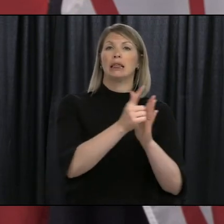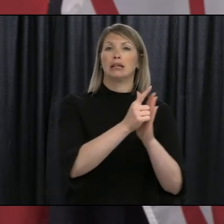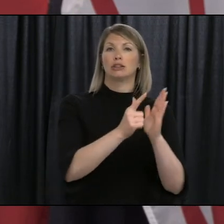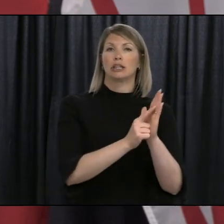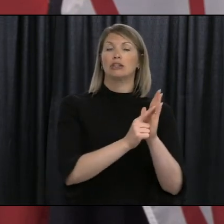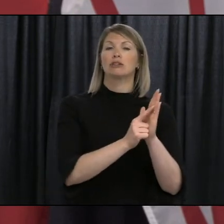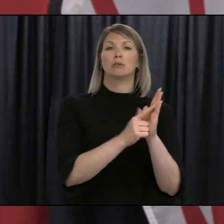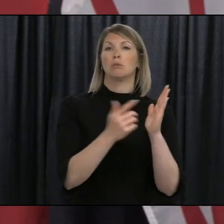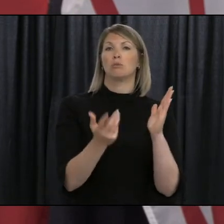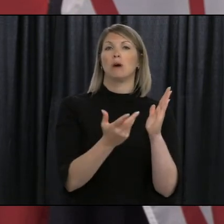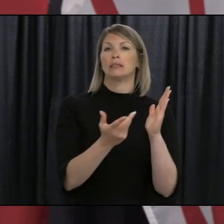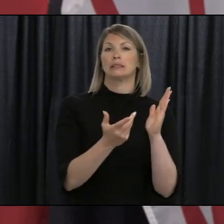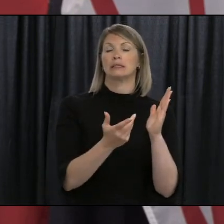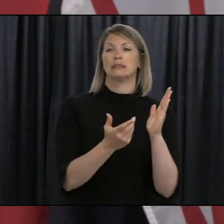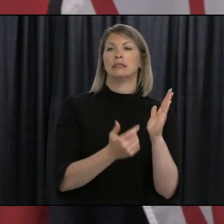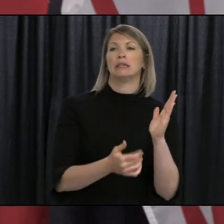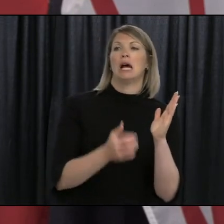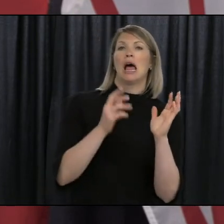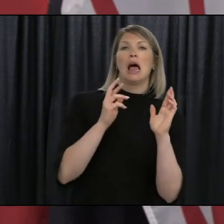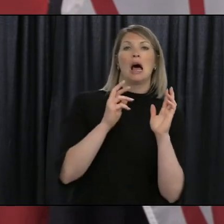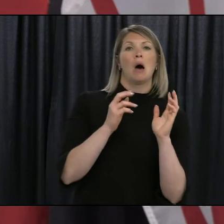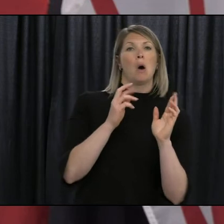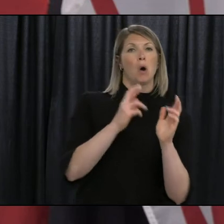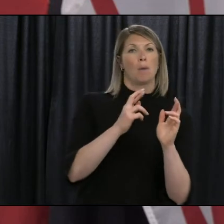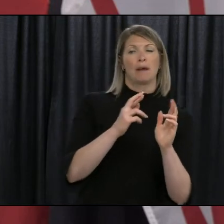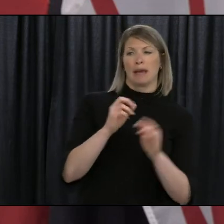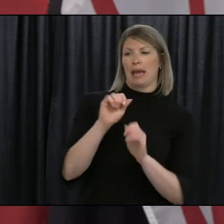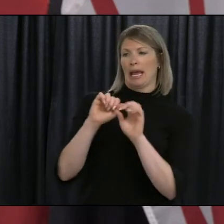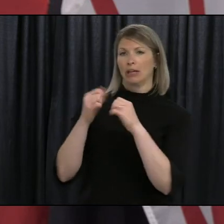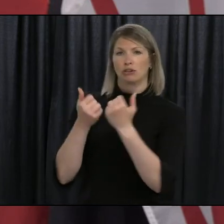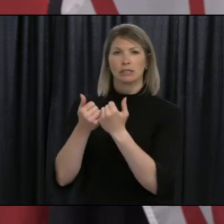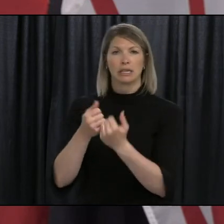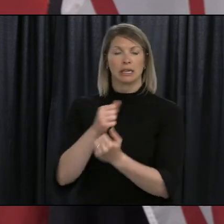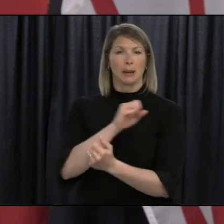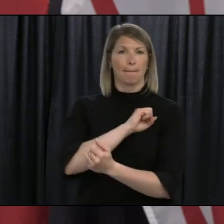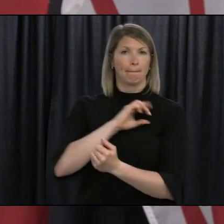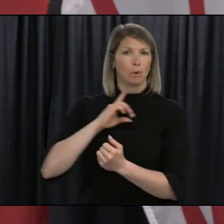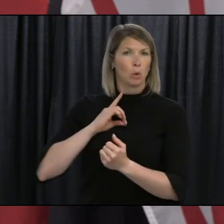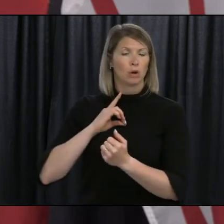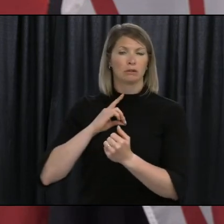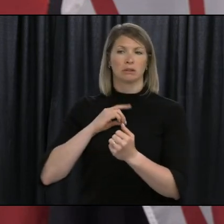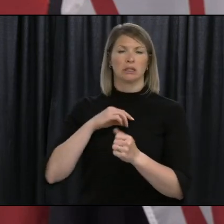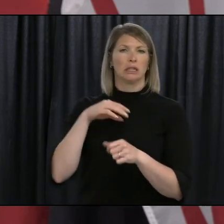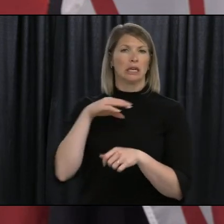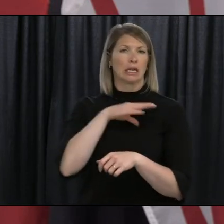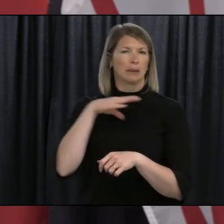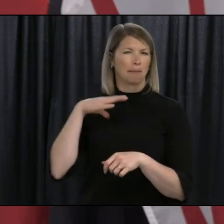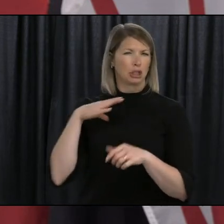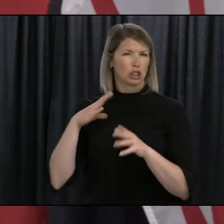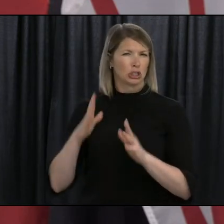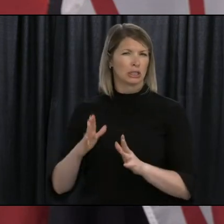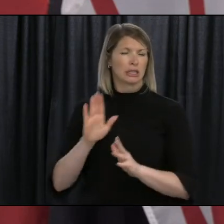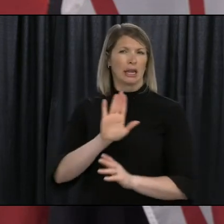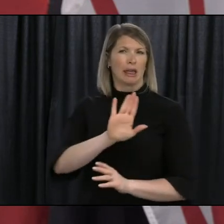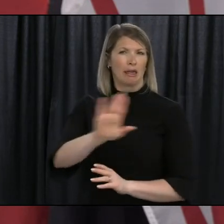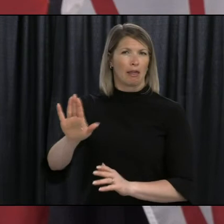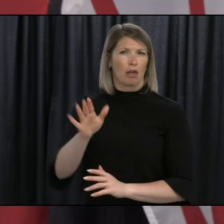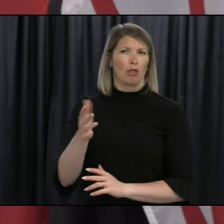the ability to work with our agencies, boards and commissions on identifying attrition